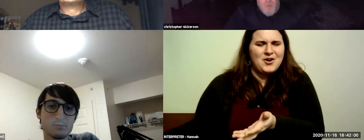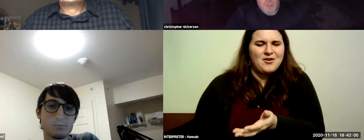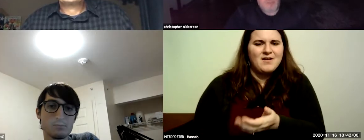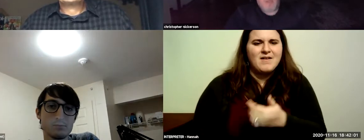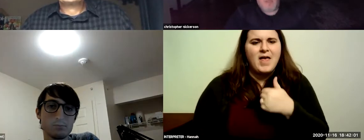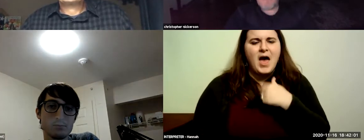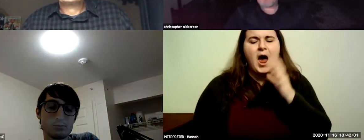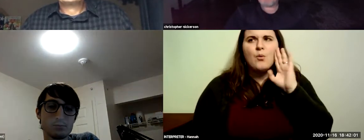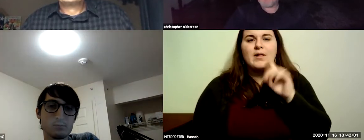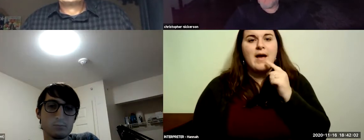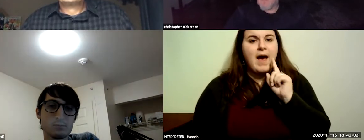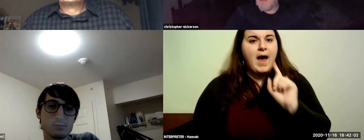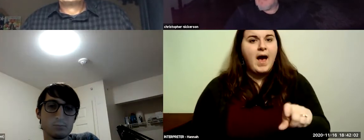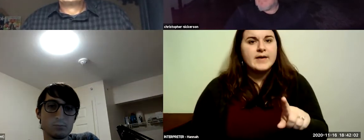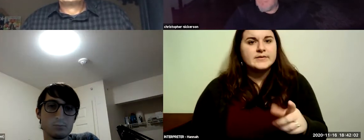off with a question like,